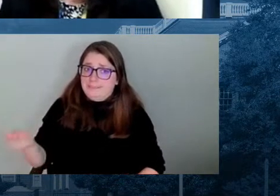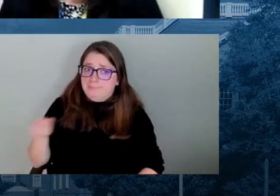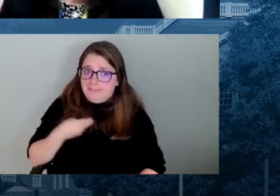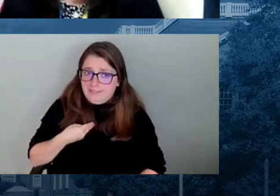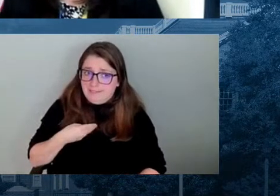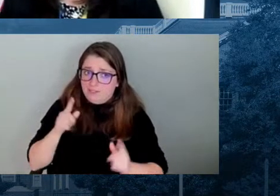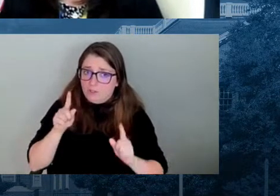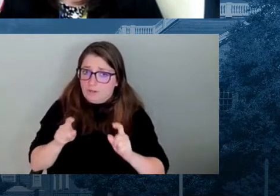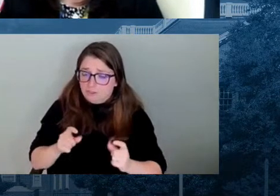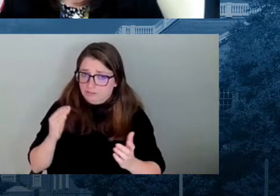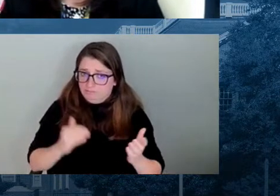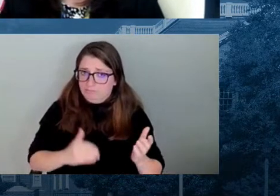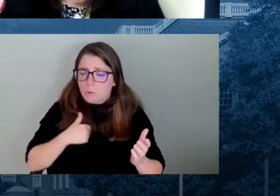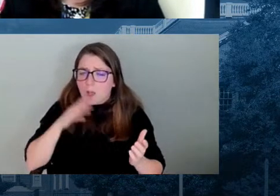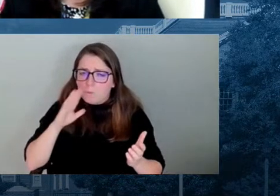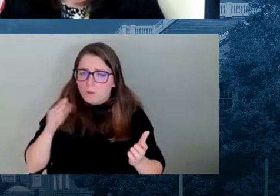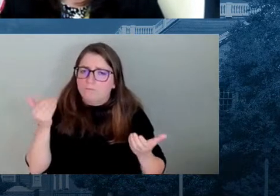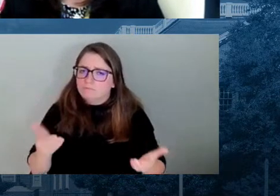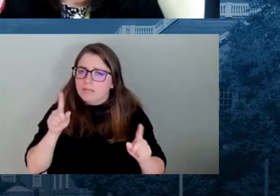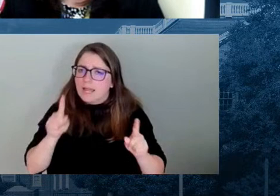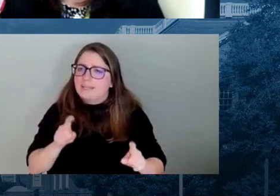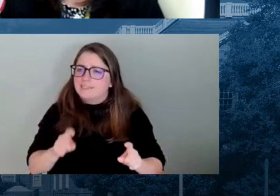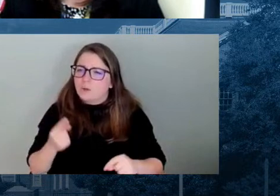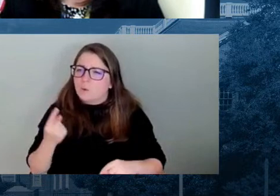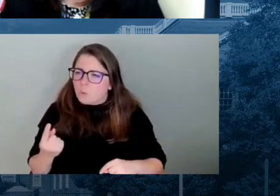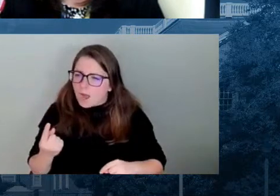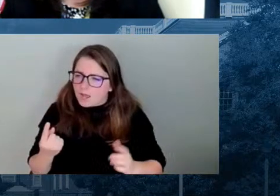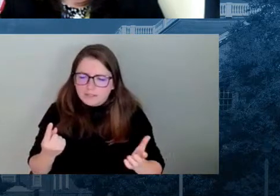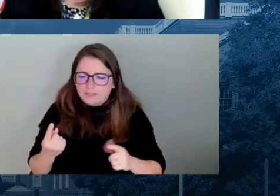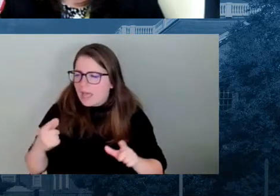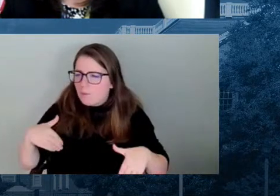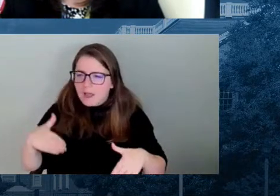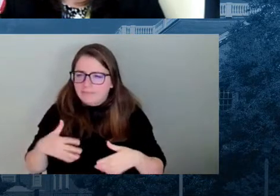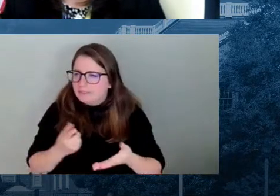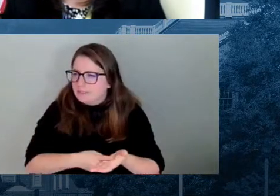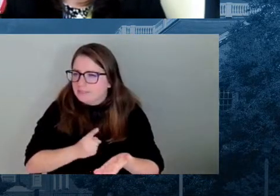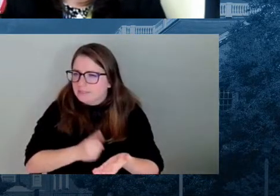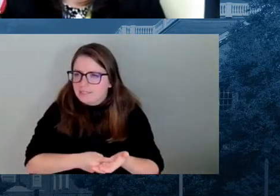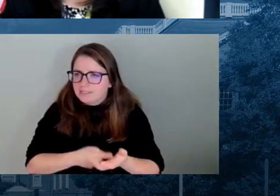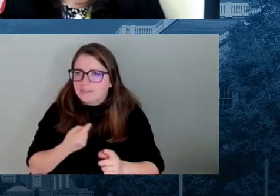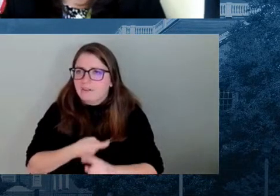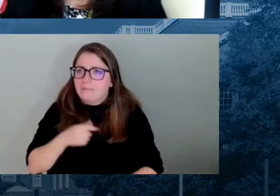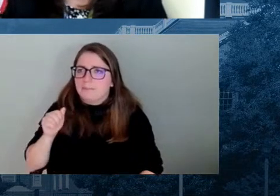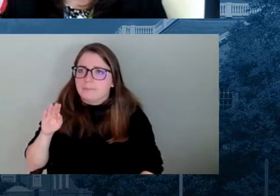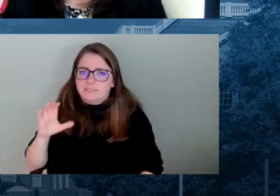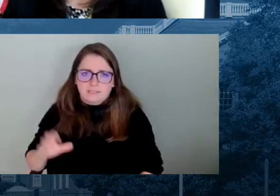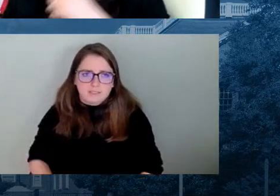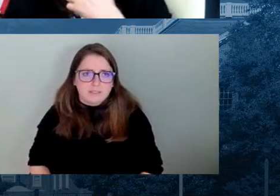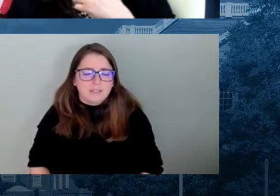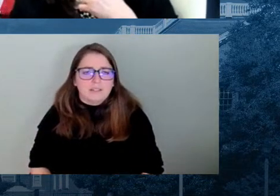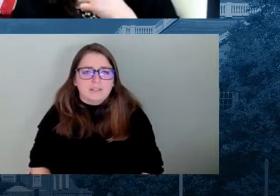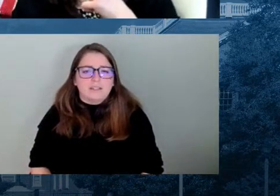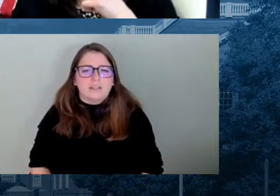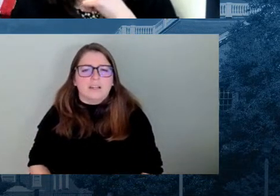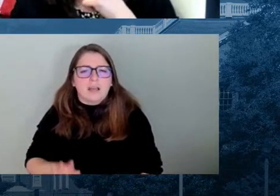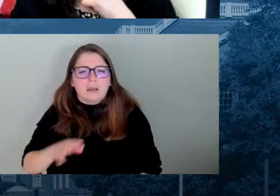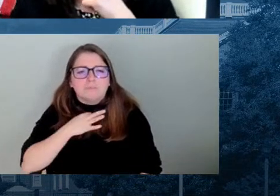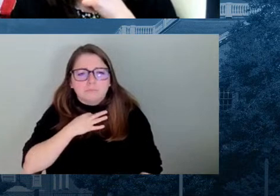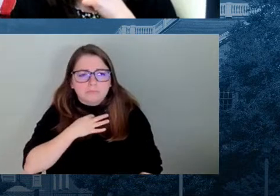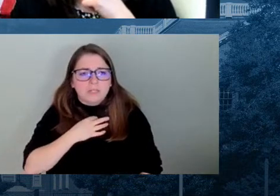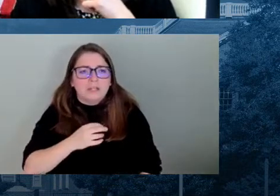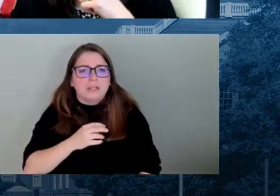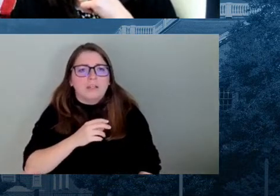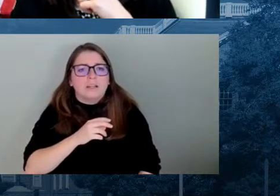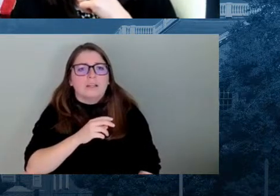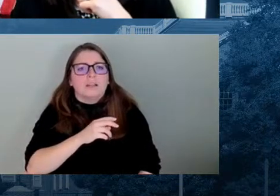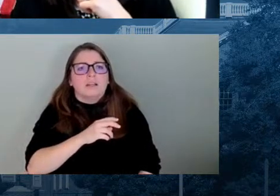so I'd like to ask one that we haven't covered yet from 6ABC, which is, are patients being admitted from